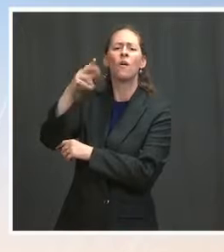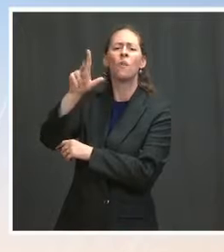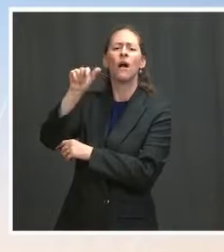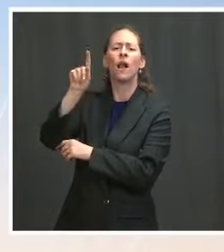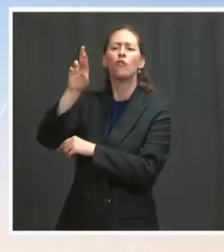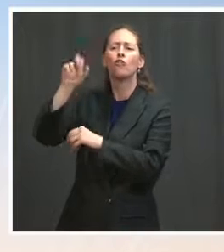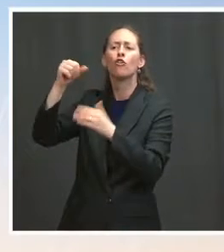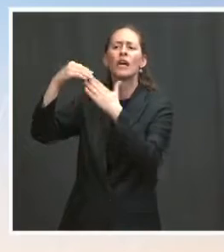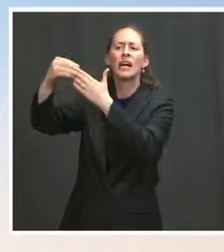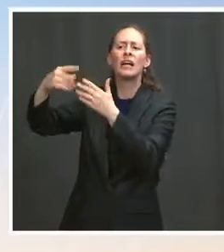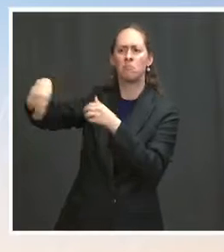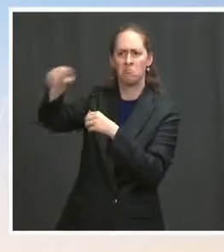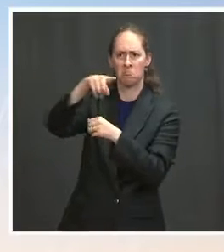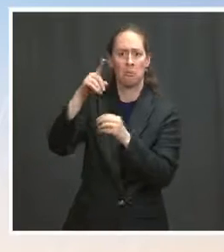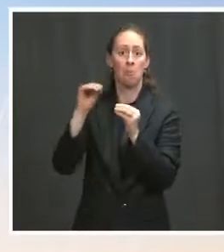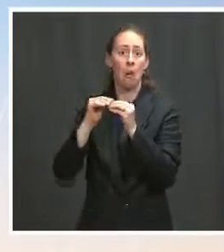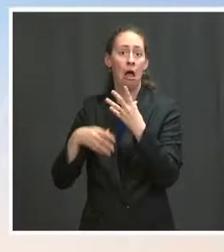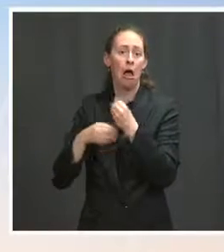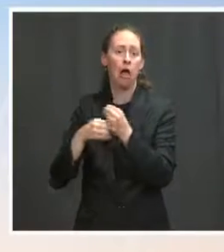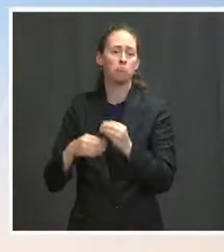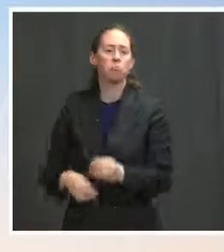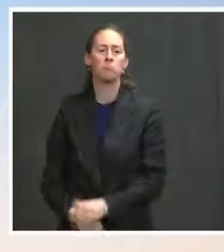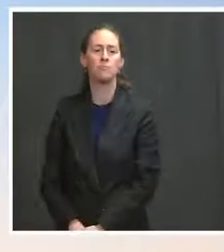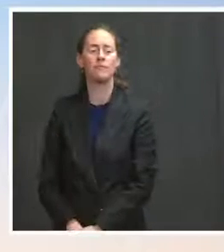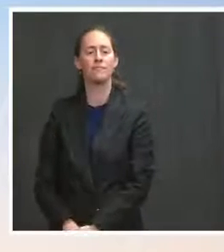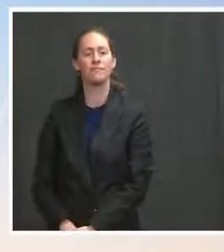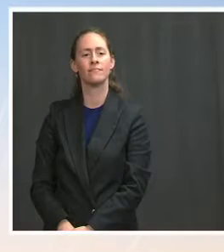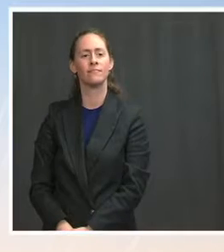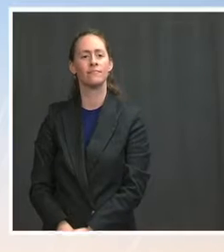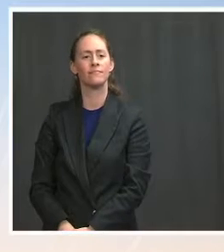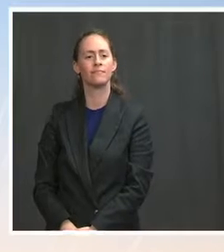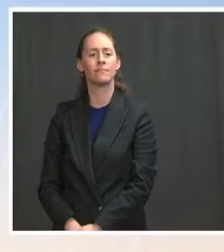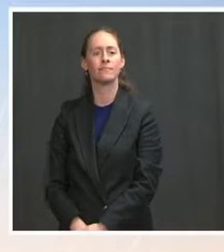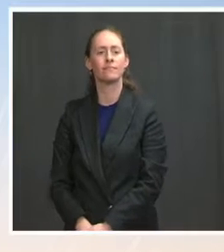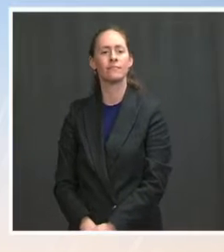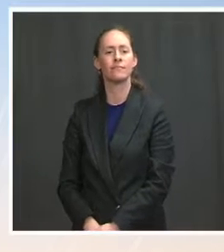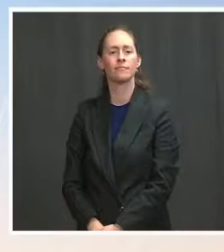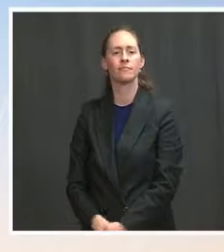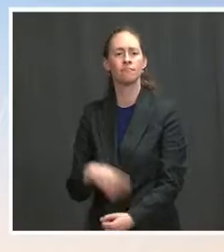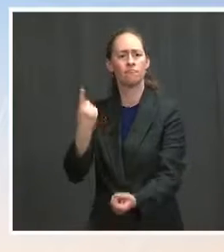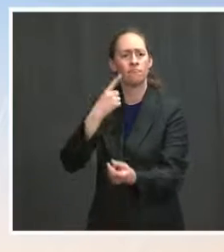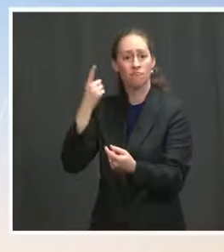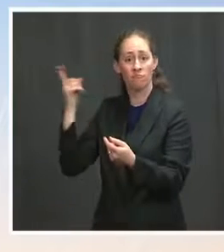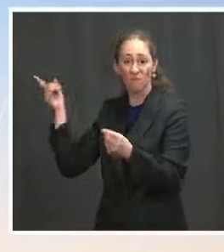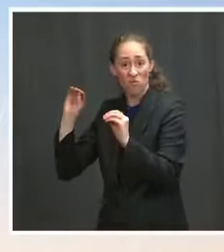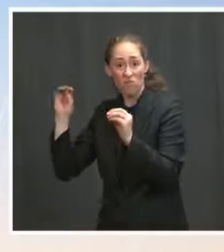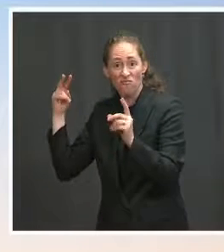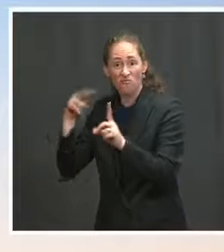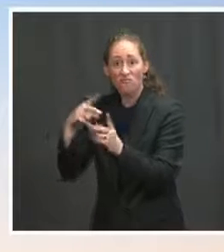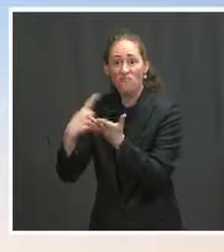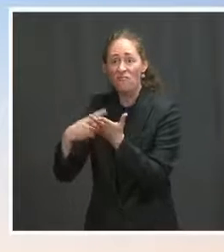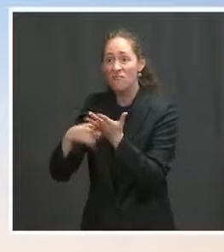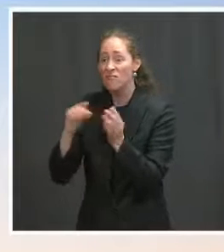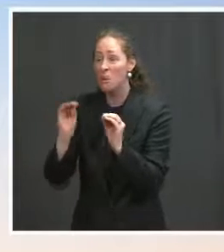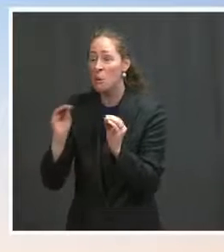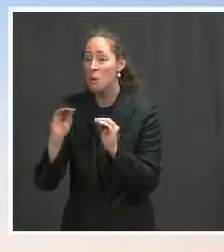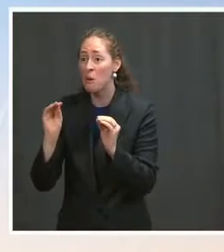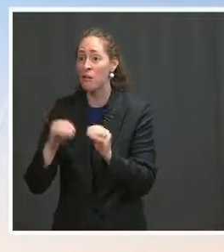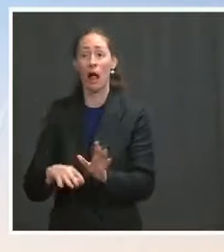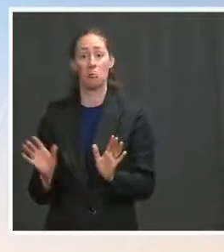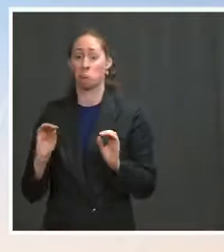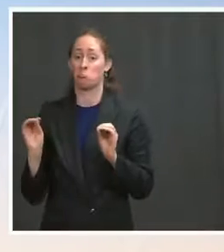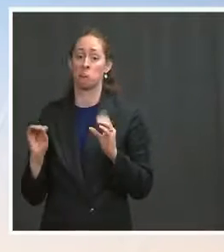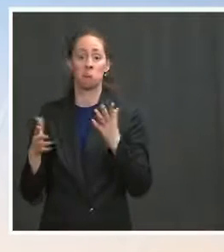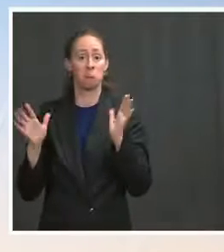here. No discussion from the White House then on that. I would point you to the regulators. I don't have any more to read out from here. Go ahead. Jen, the president is meeting shortly